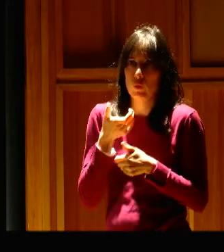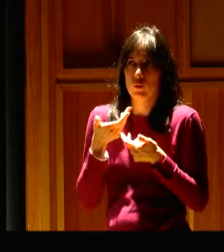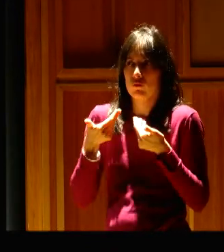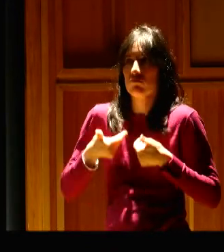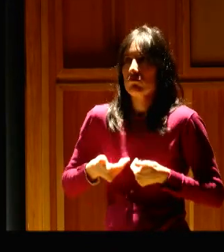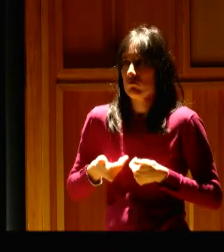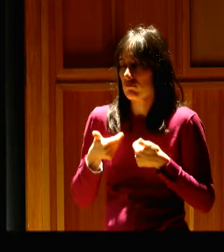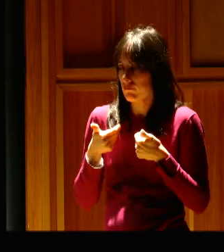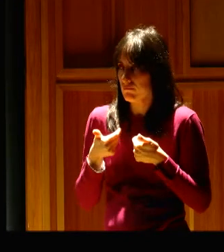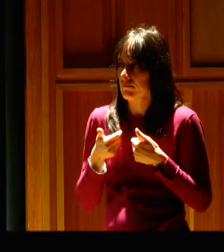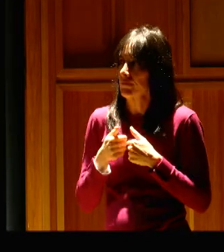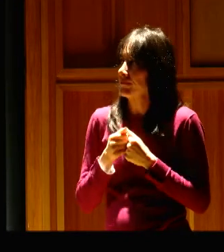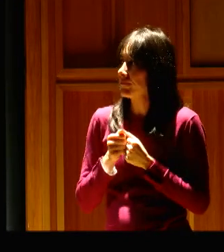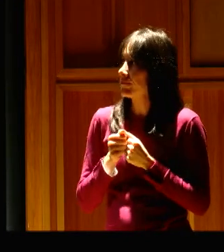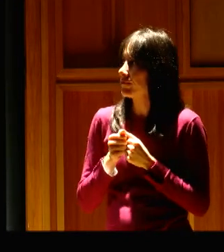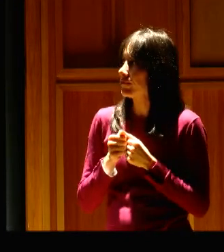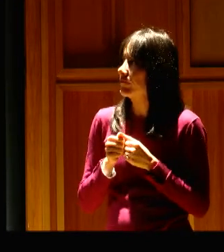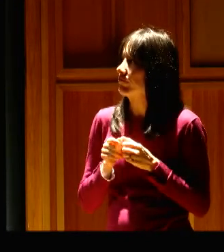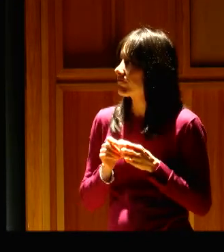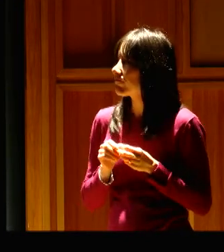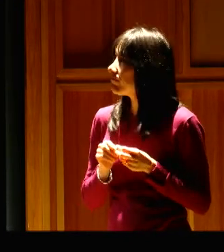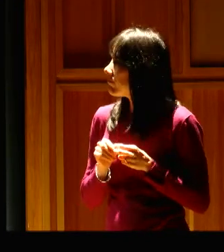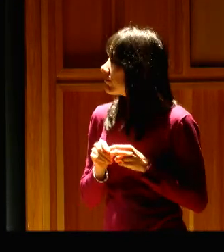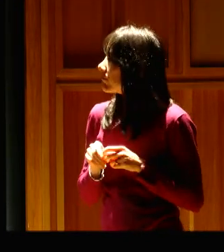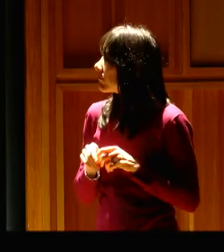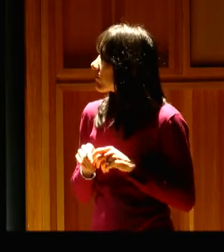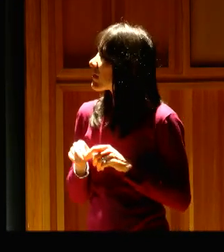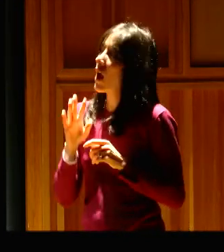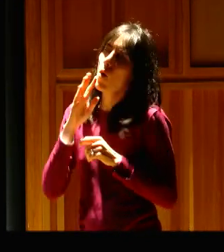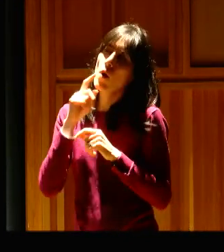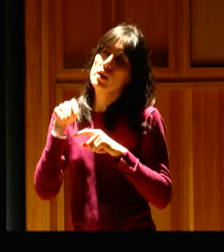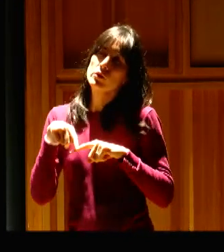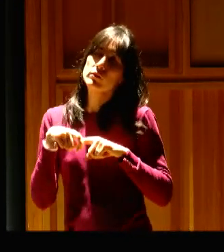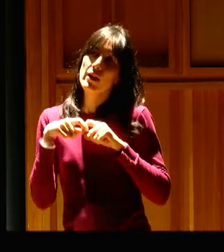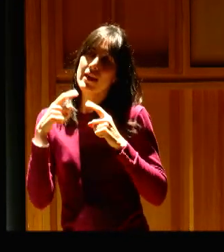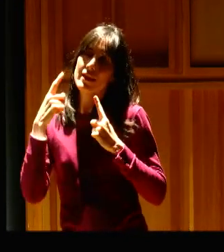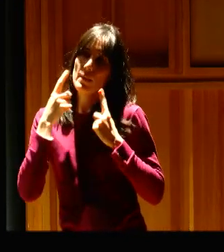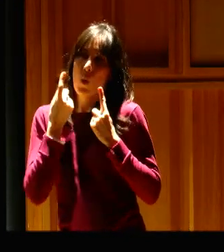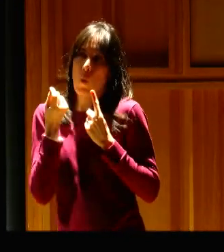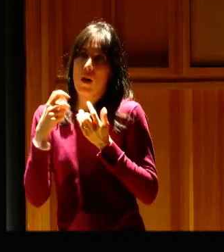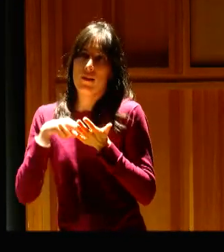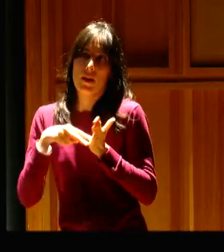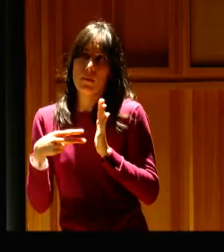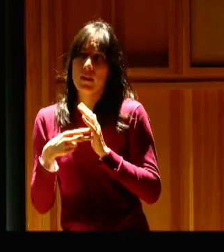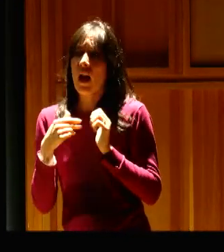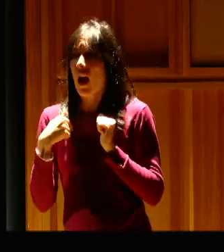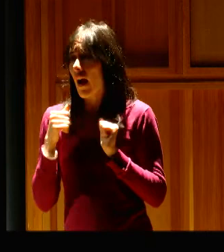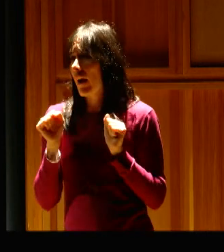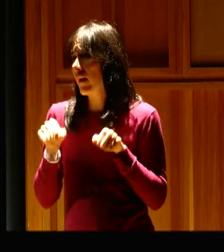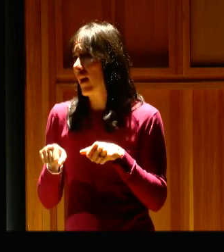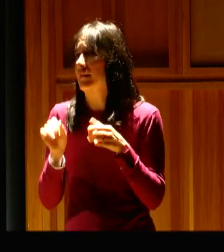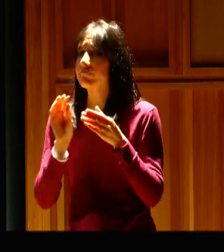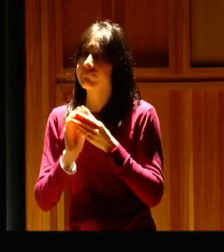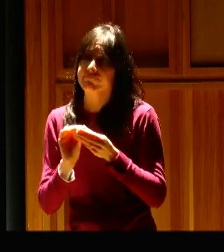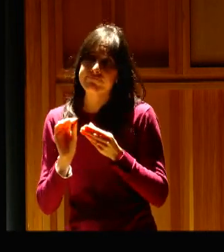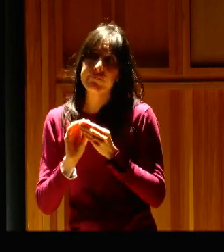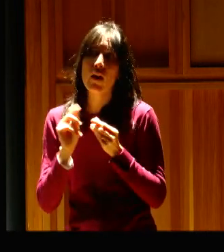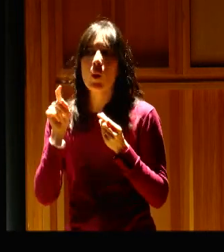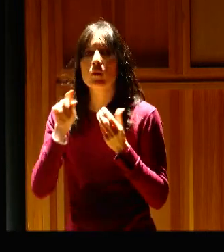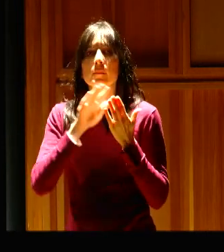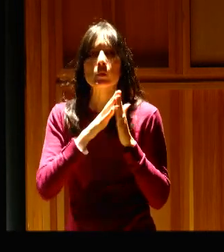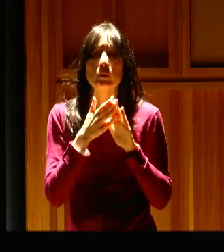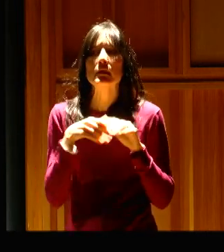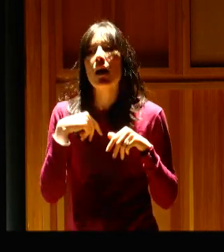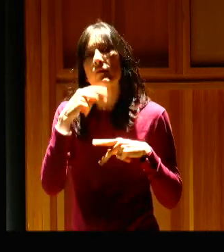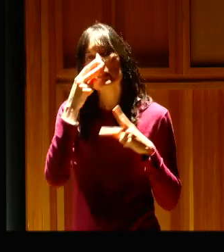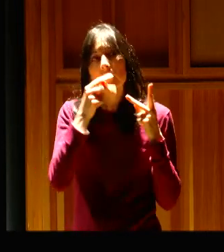So I want us to stop and think about this for a moment, because I can continue up here telling you about communities I work